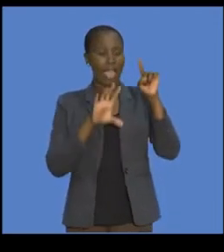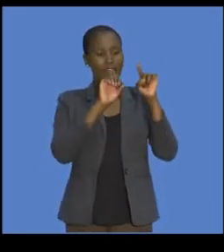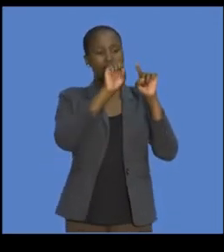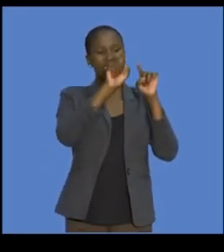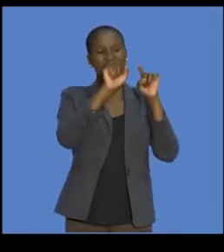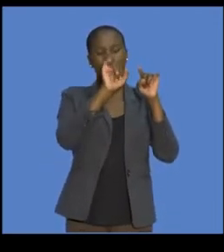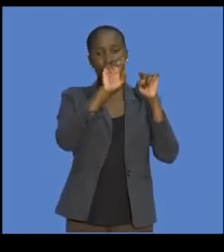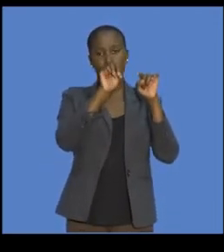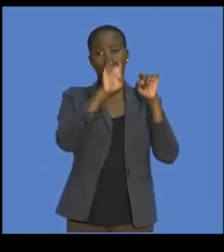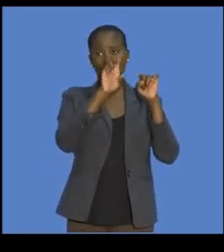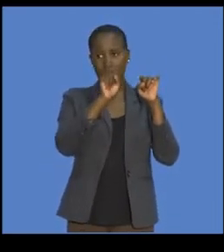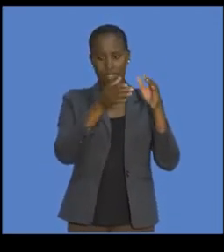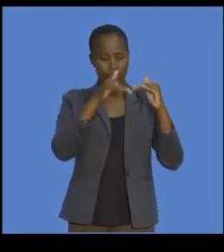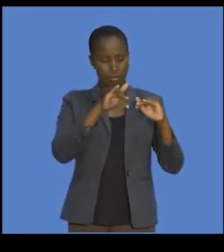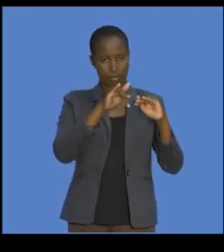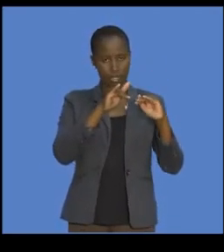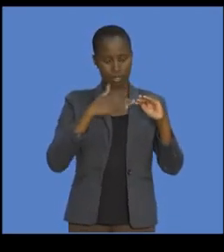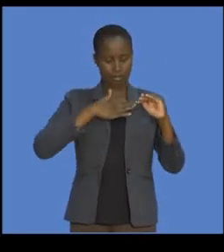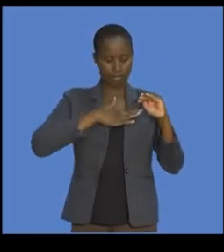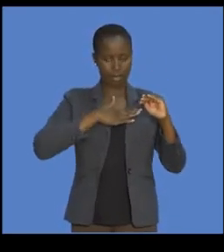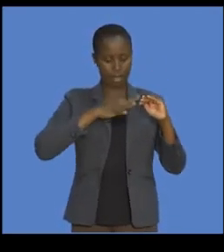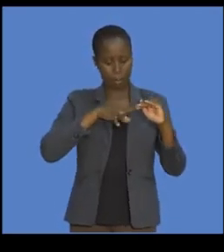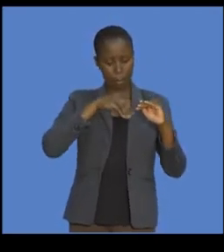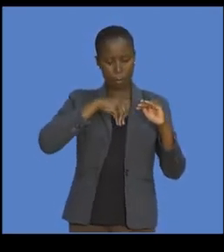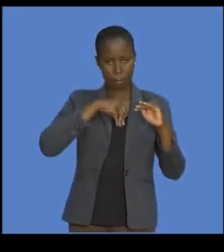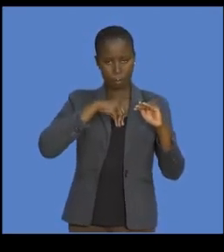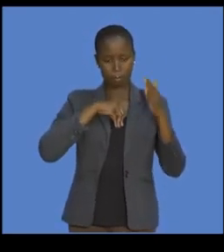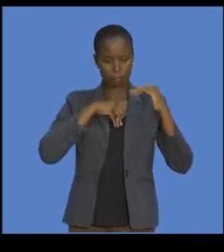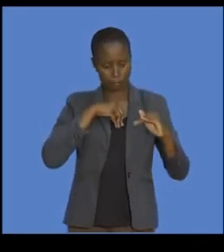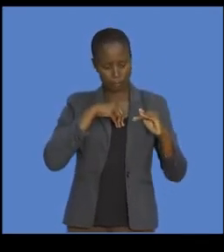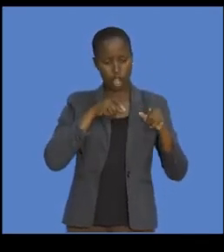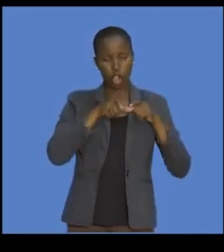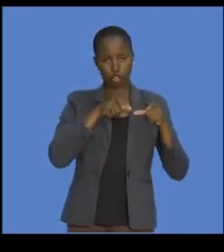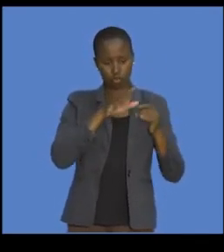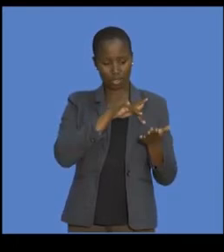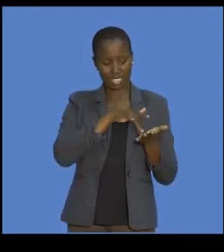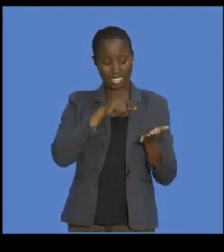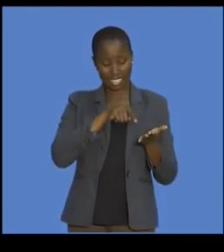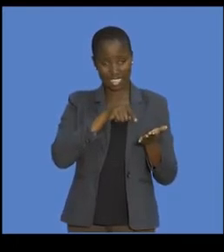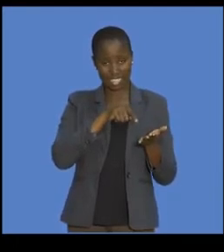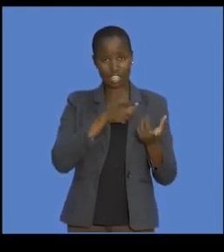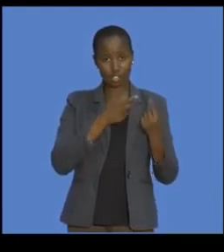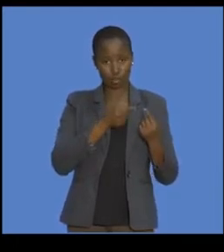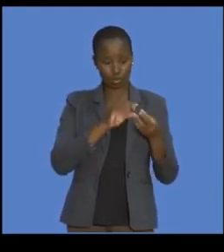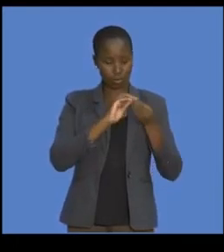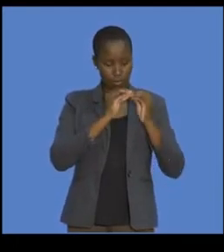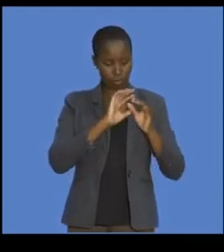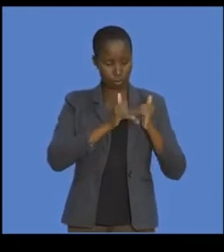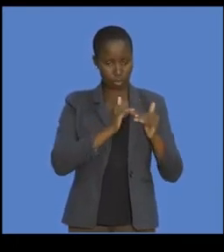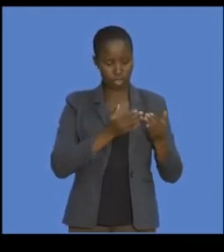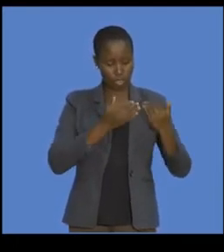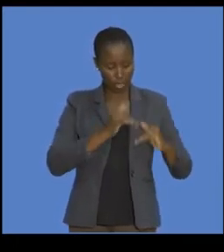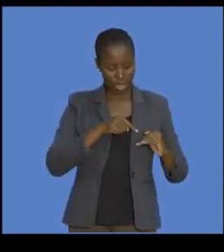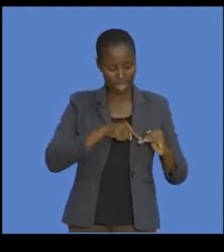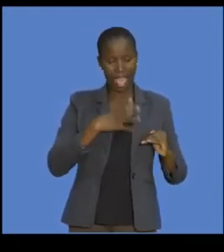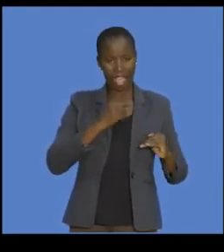sensor cell that picks that stimulus up, we have a control center that processes that, and then we have an effector that responds to that. So